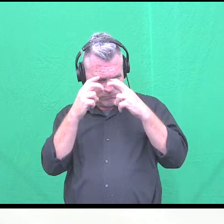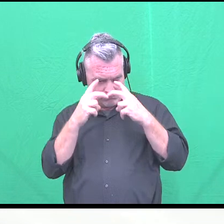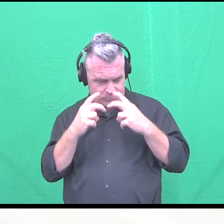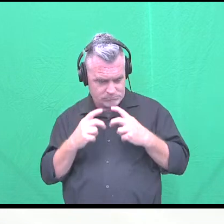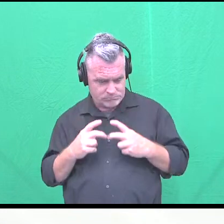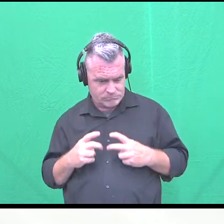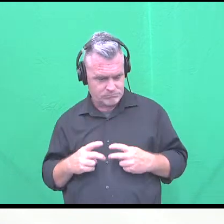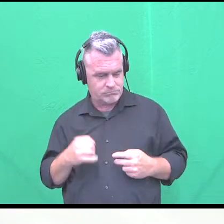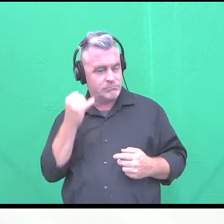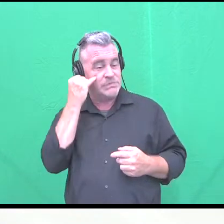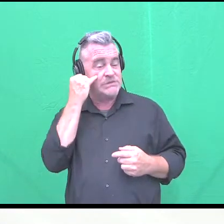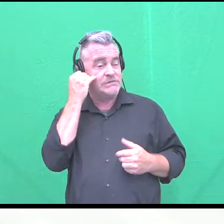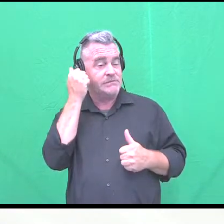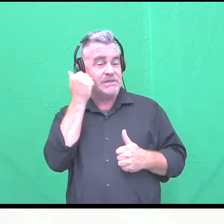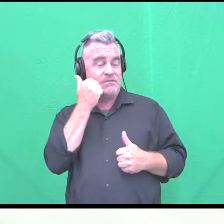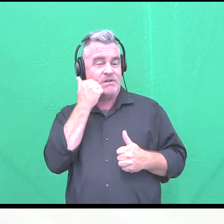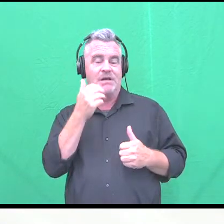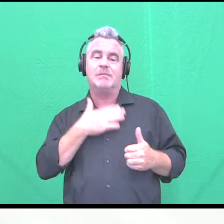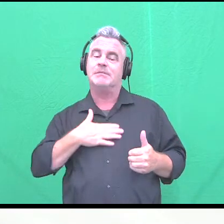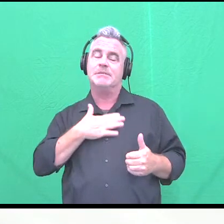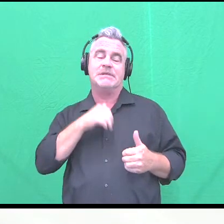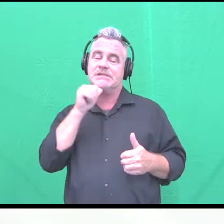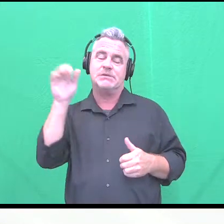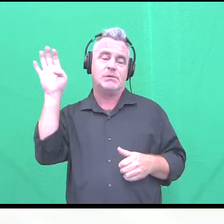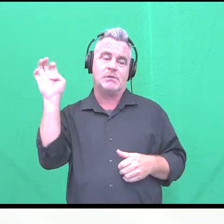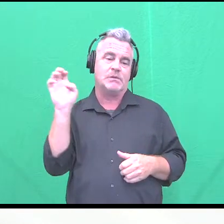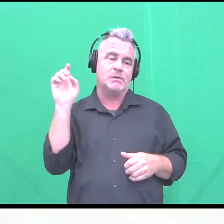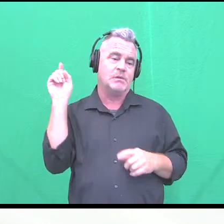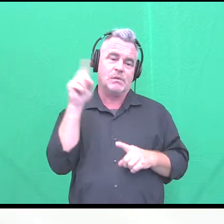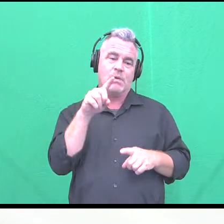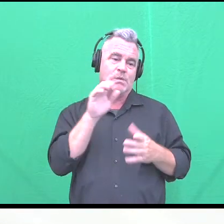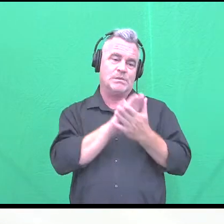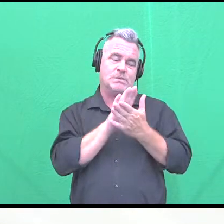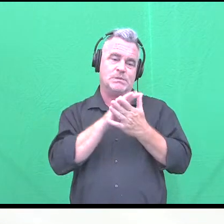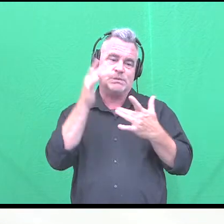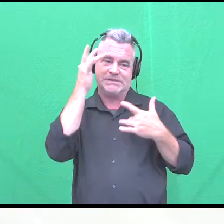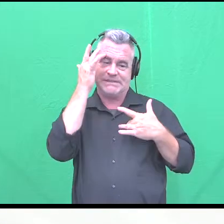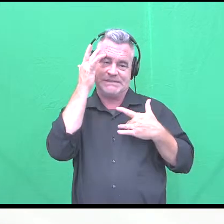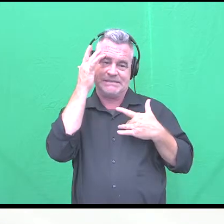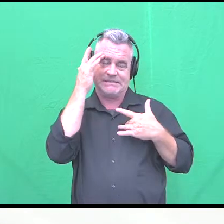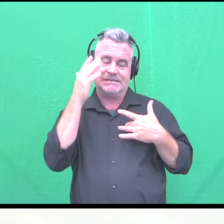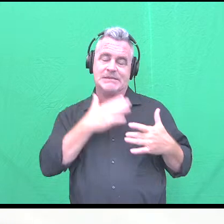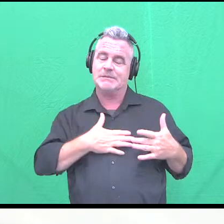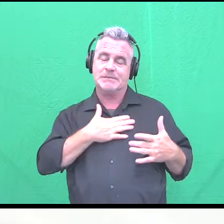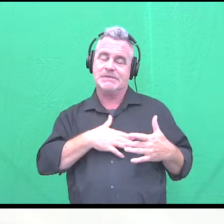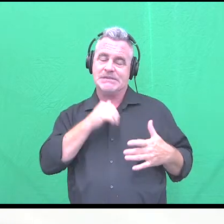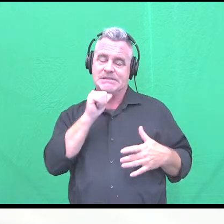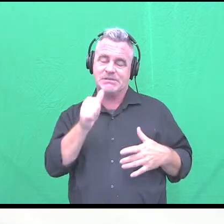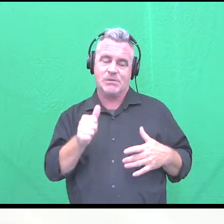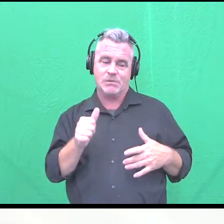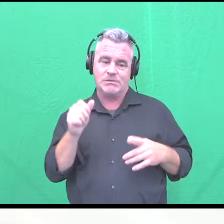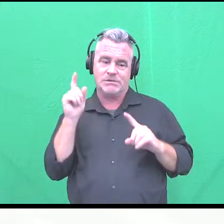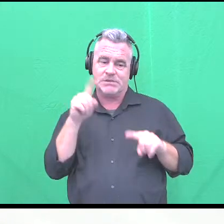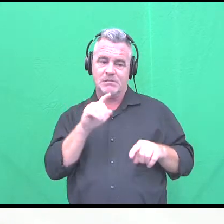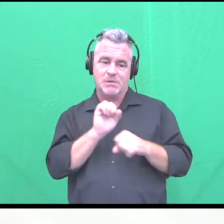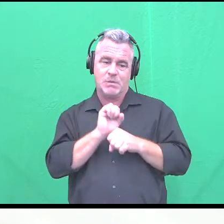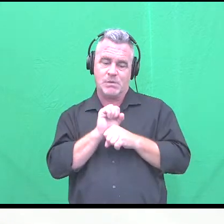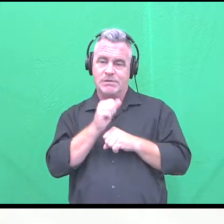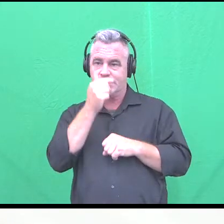day. In other words, please don't come to school sick, or please don't come to work if you're not feeling well